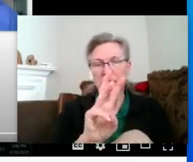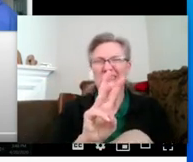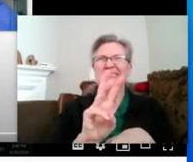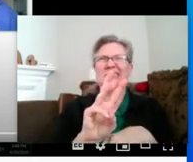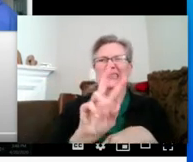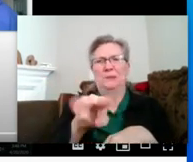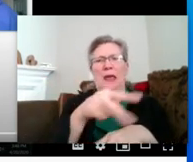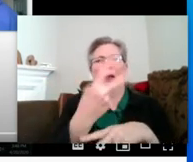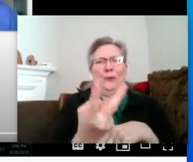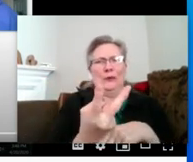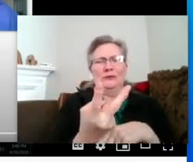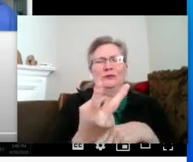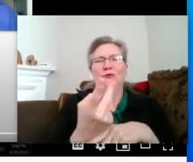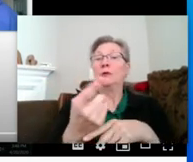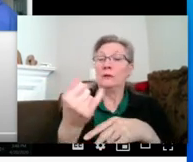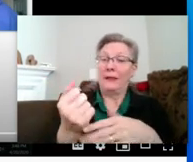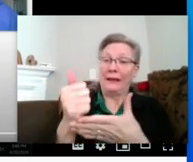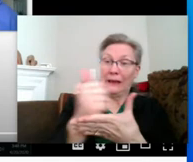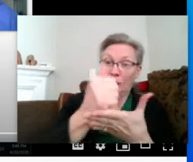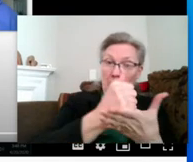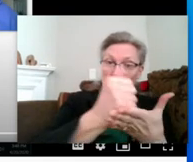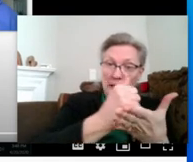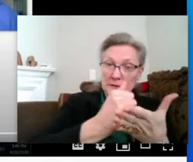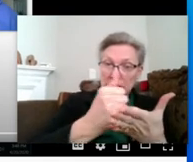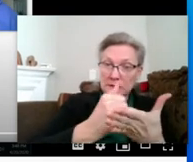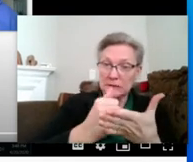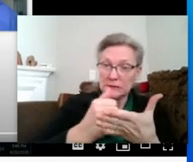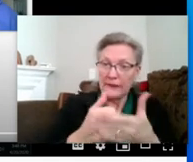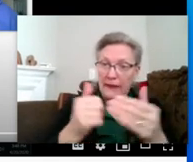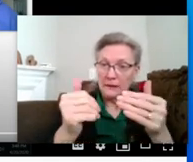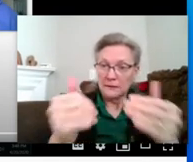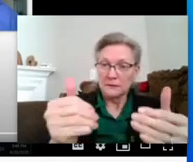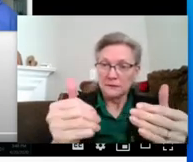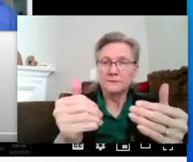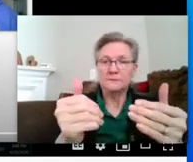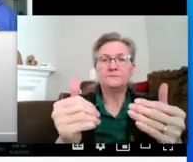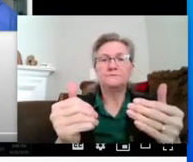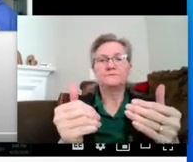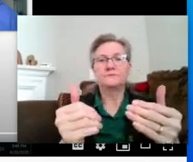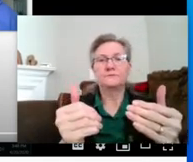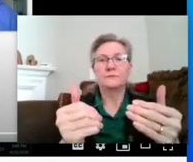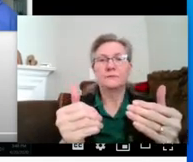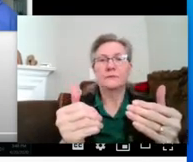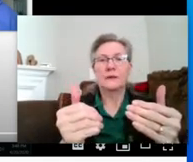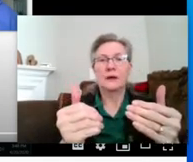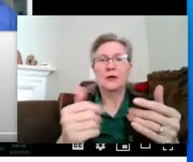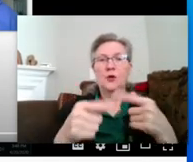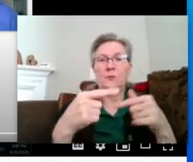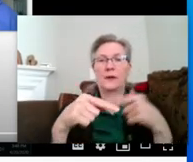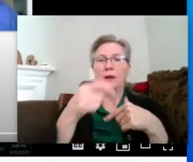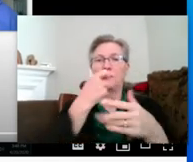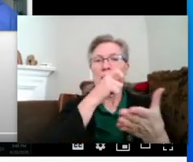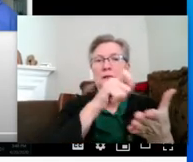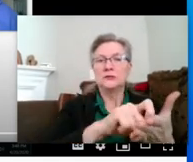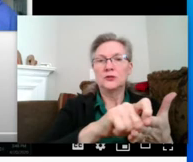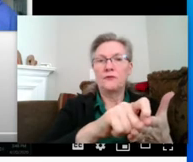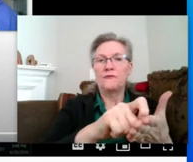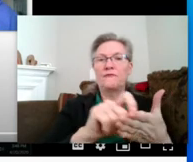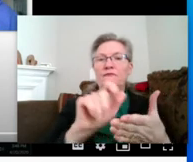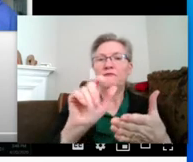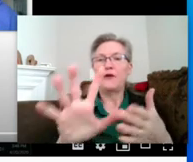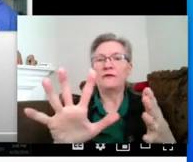that's backwards 6. I might need my eraser then, so I can erase it with that. I go back to my pencil and I go 5